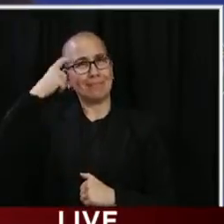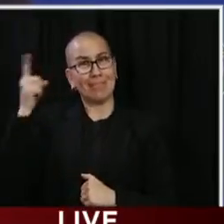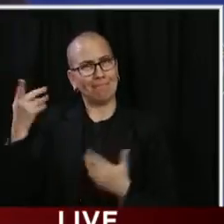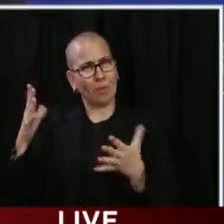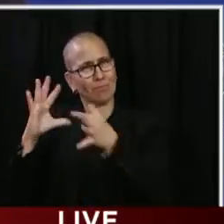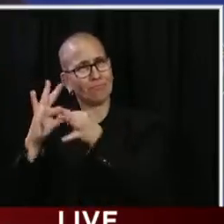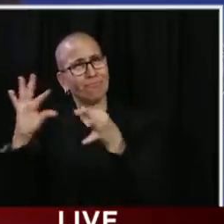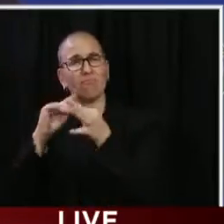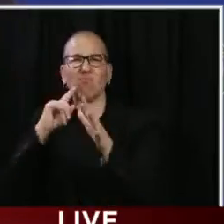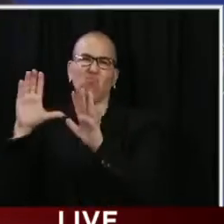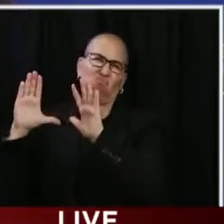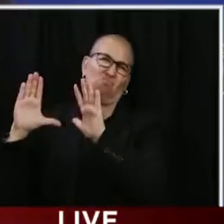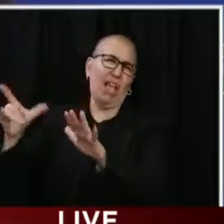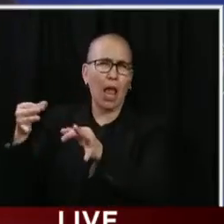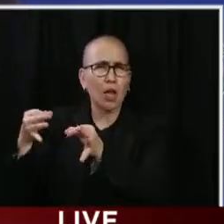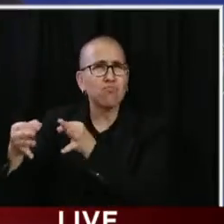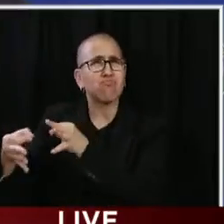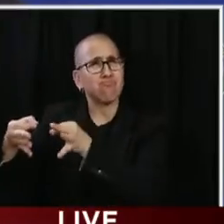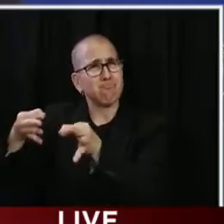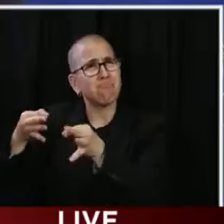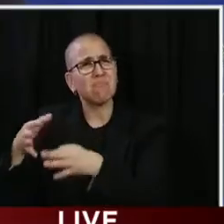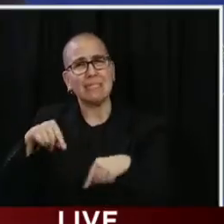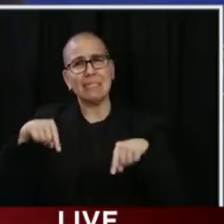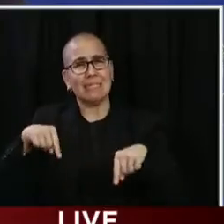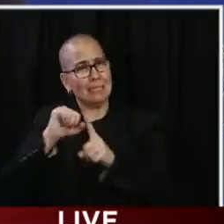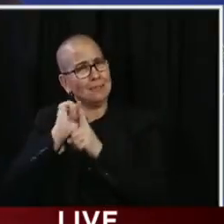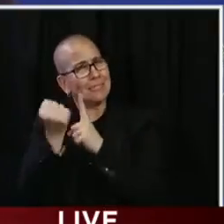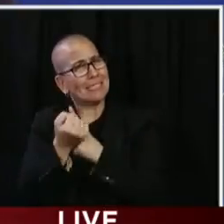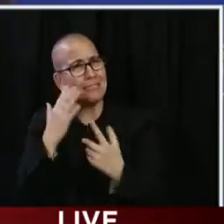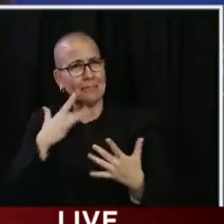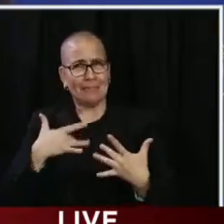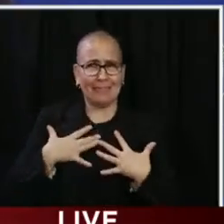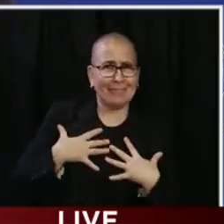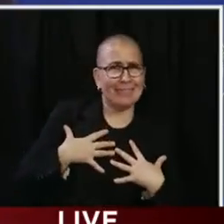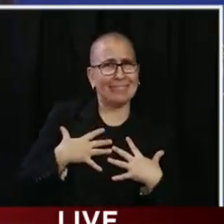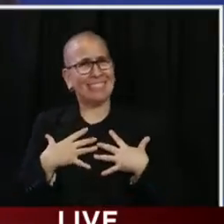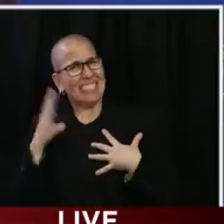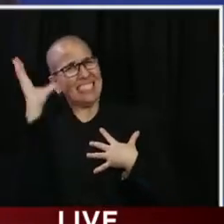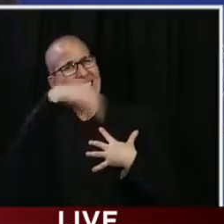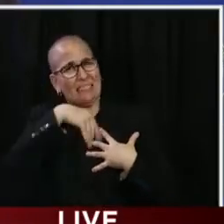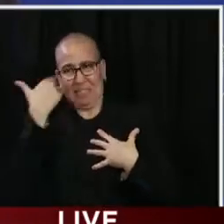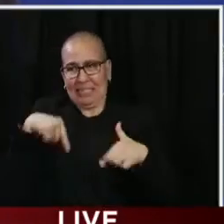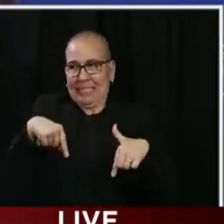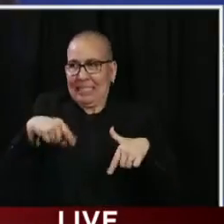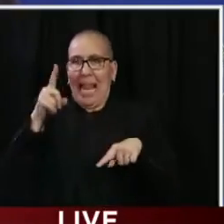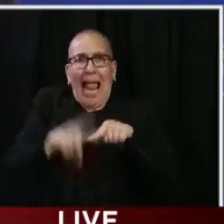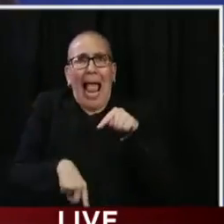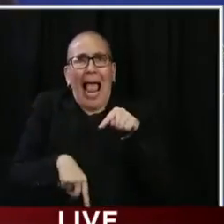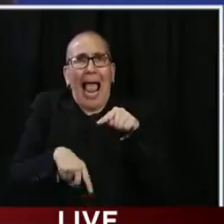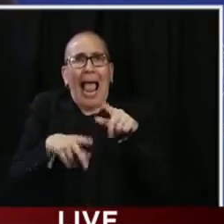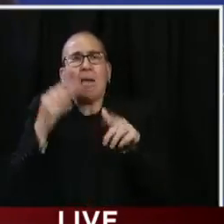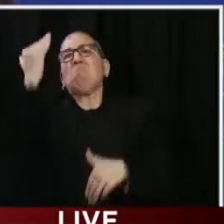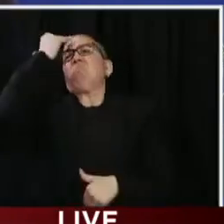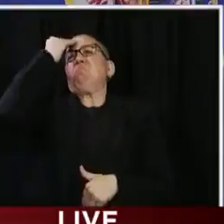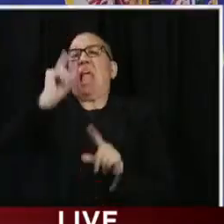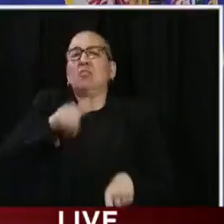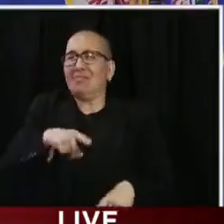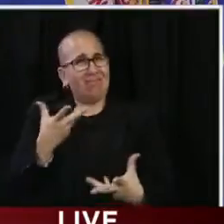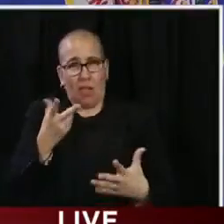of the uncertain situation we find ourselves in with respect to where we are in the spread of this virus and where it may be going next in our